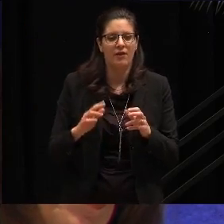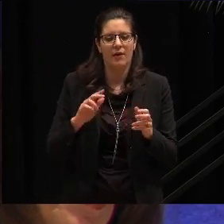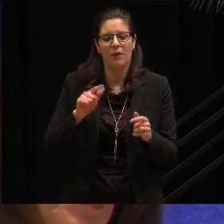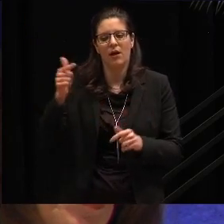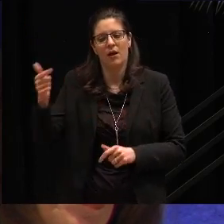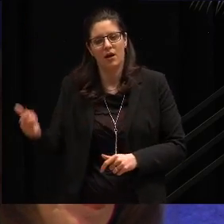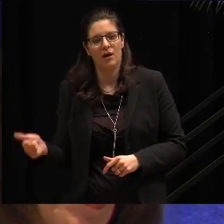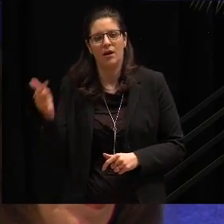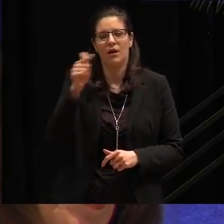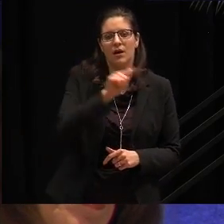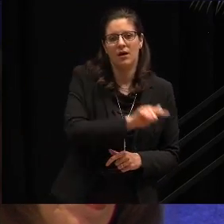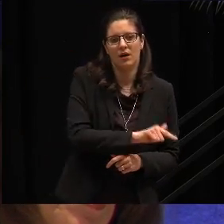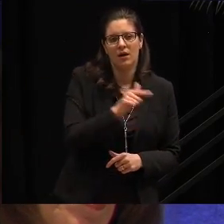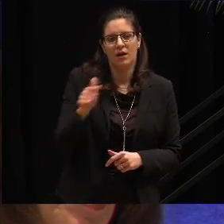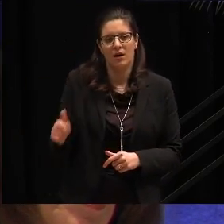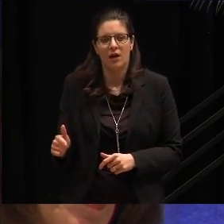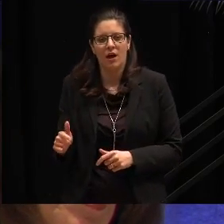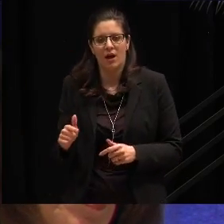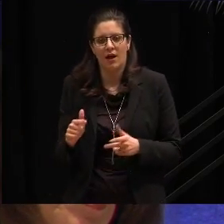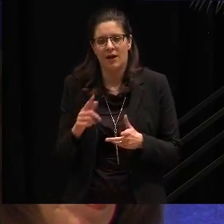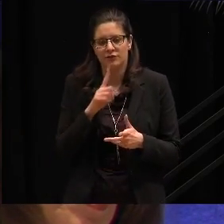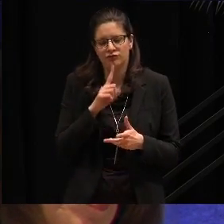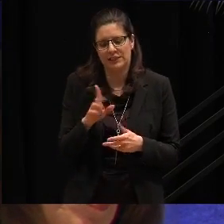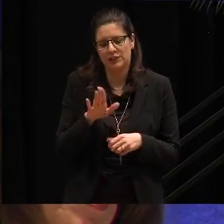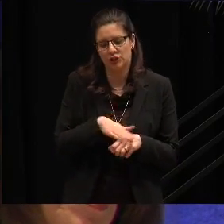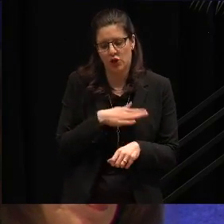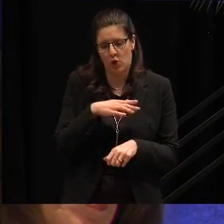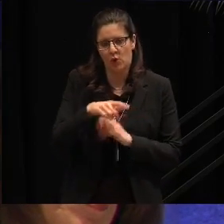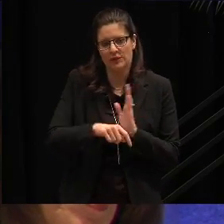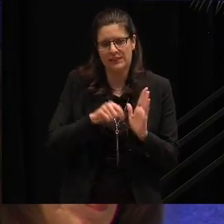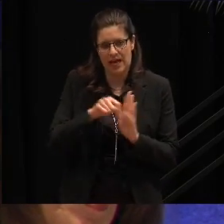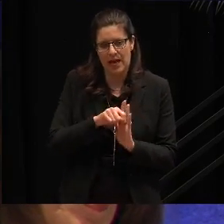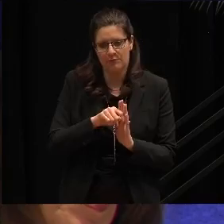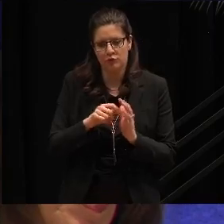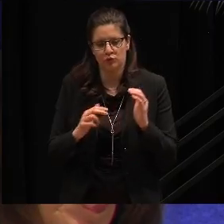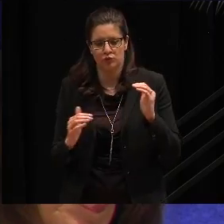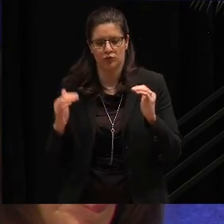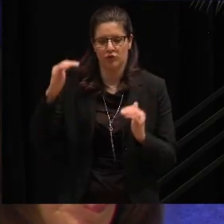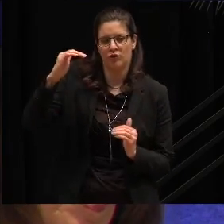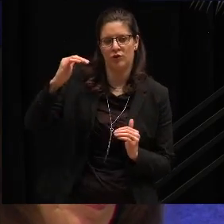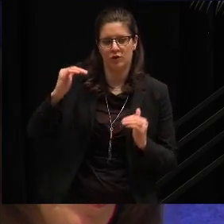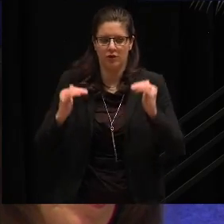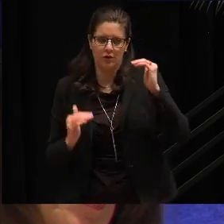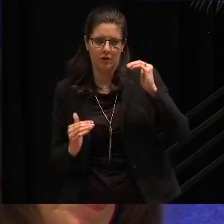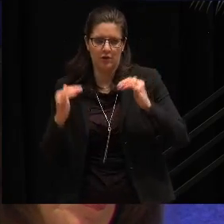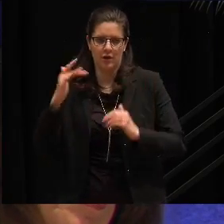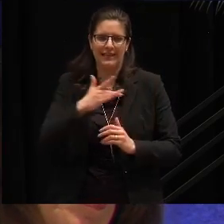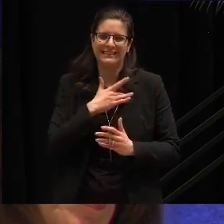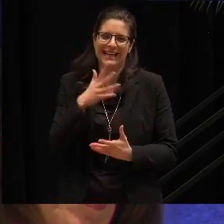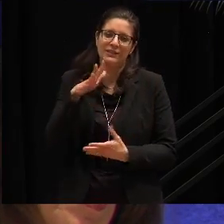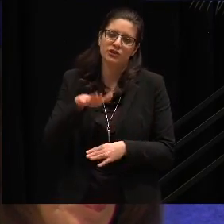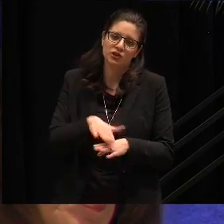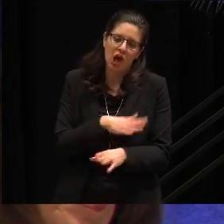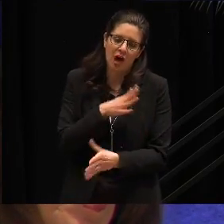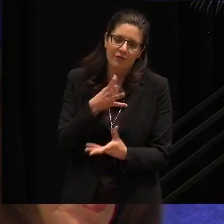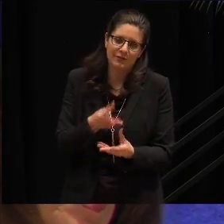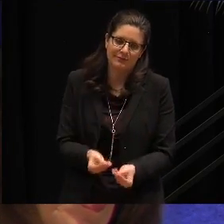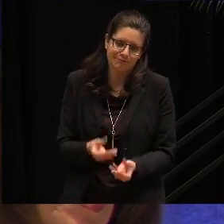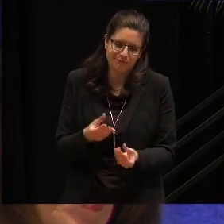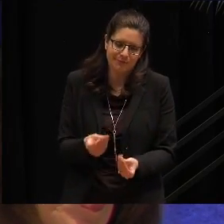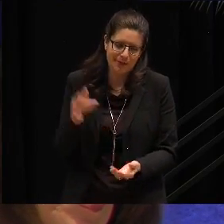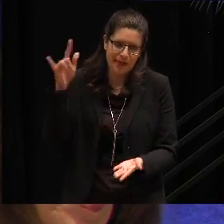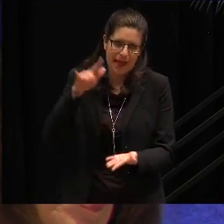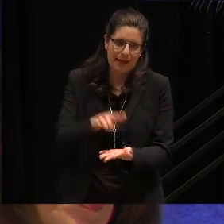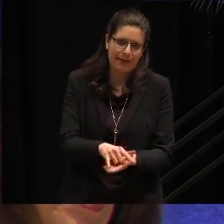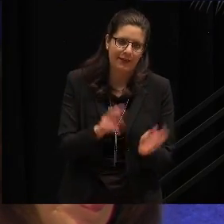going to still be the preeminent power. We're still going to assert ourselves. But we're going to come in for a soft landing. I think what we're seeing with this administration